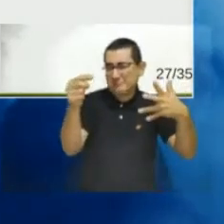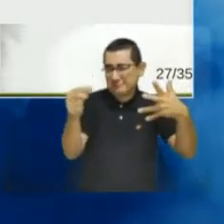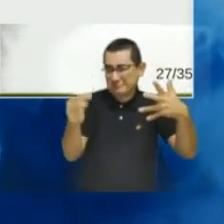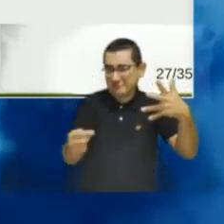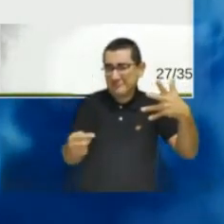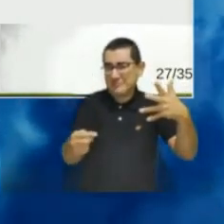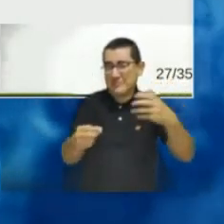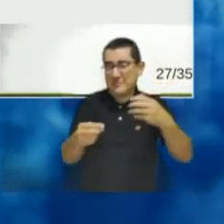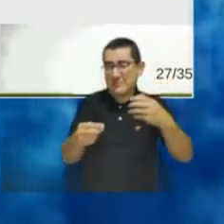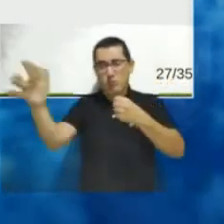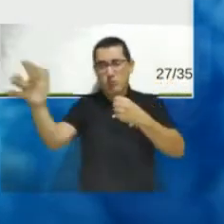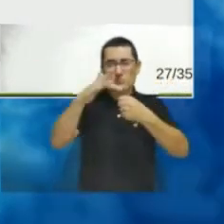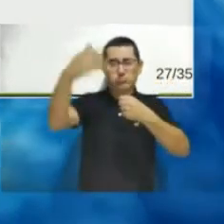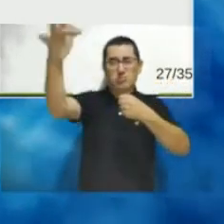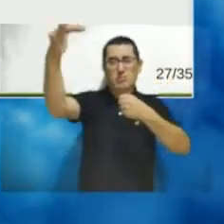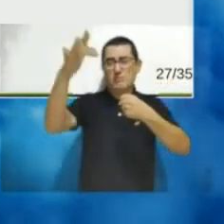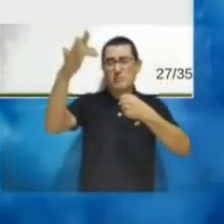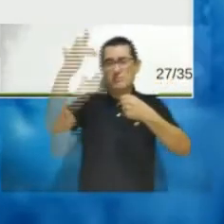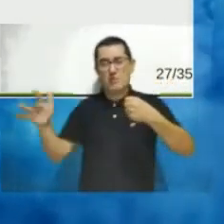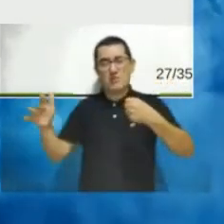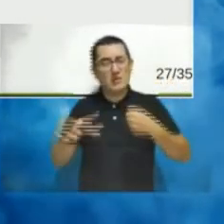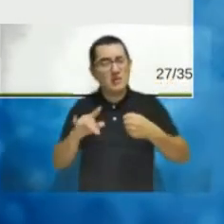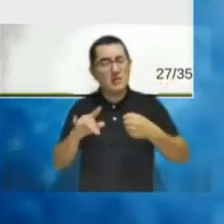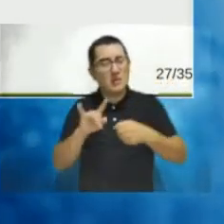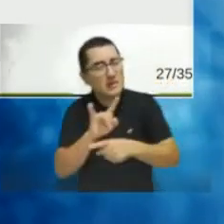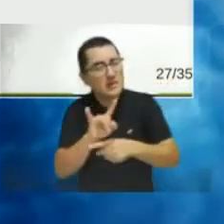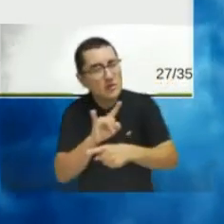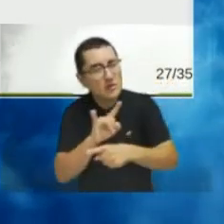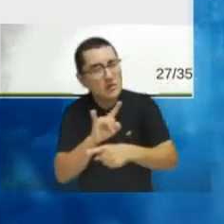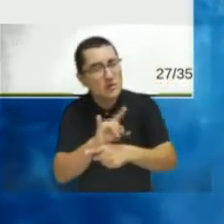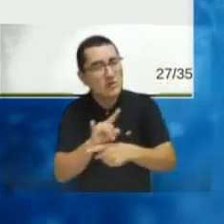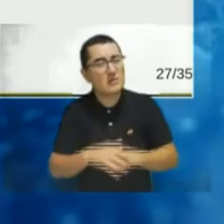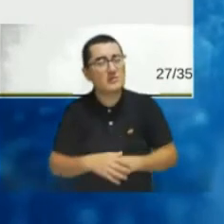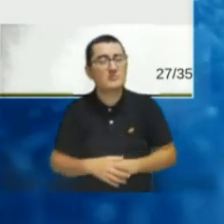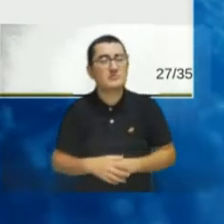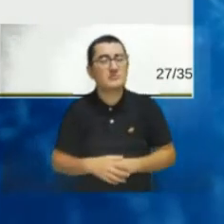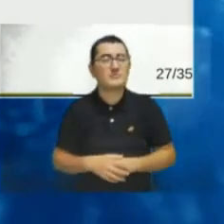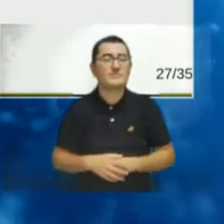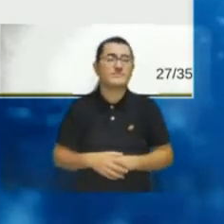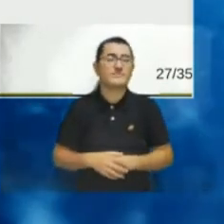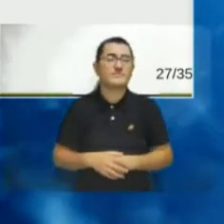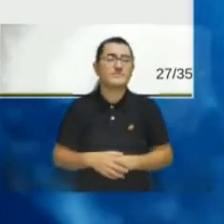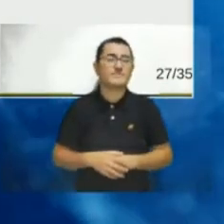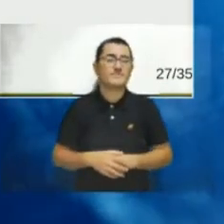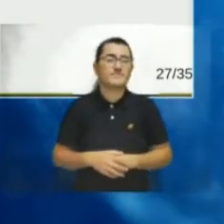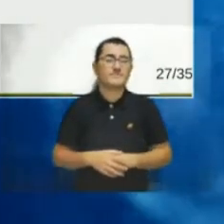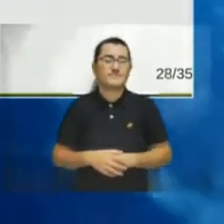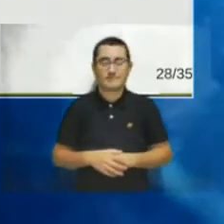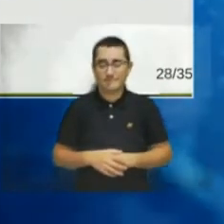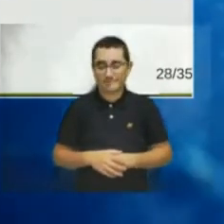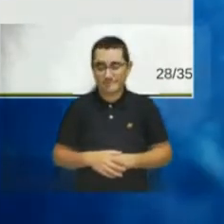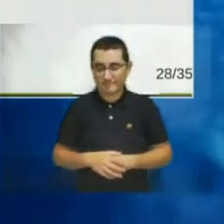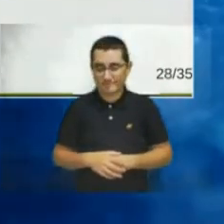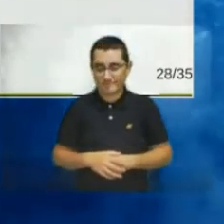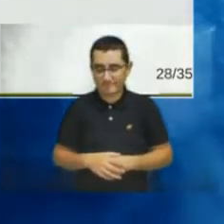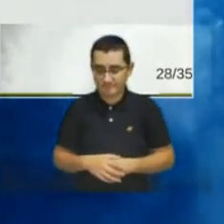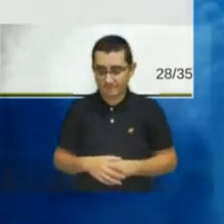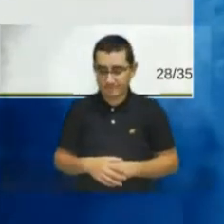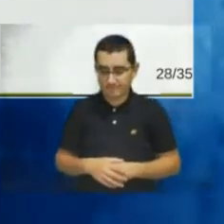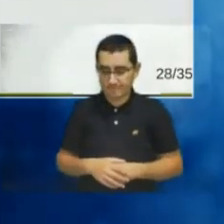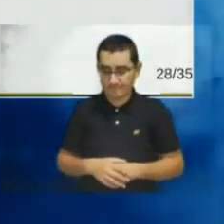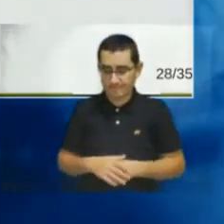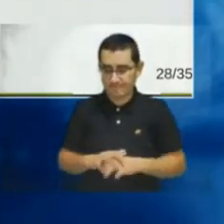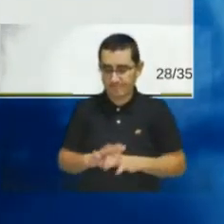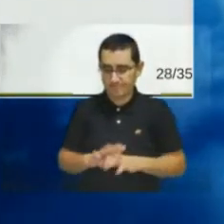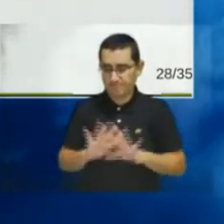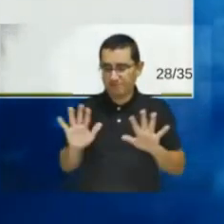aspect of the deployment of infrastructure and use of the mobile terminals by the community in general. I don't